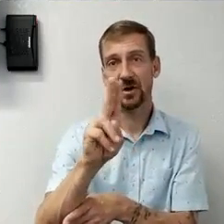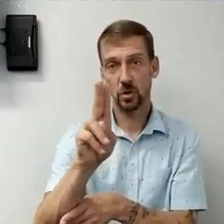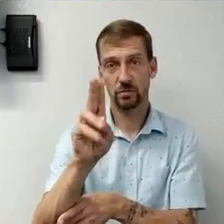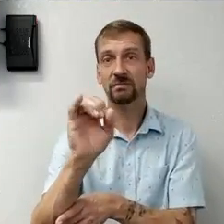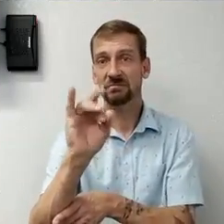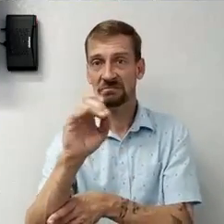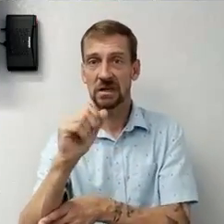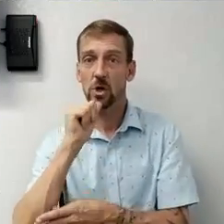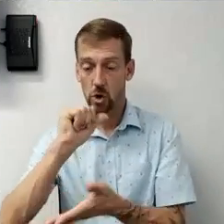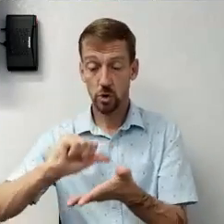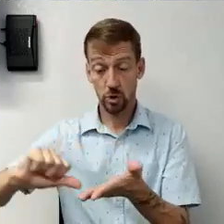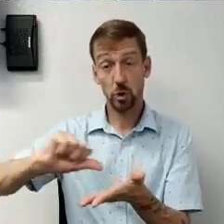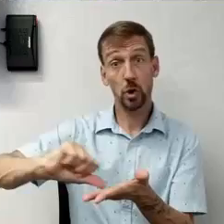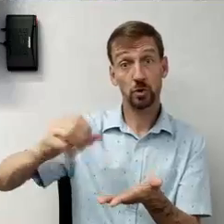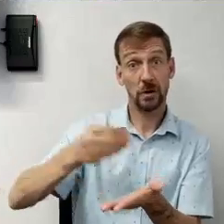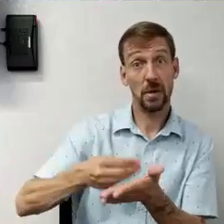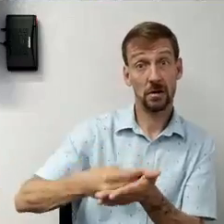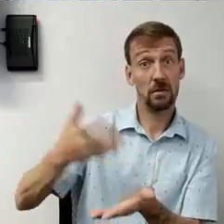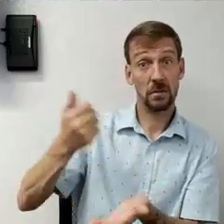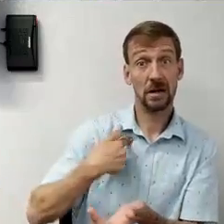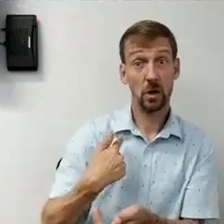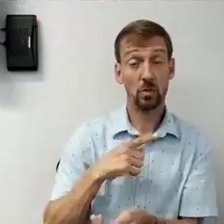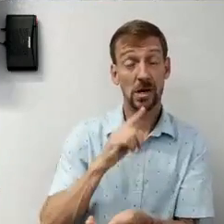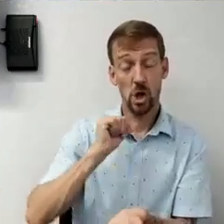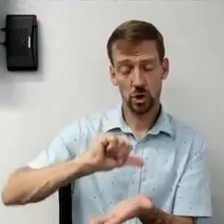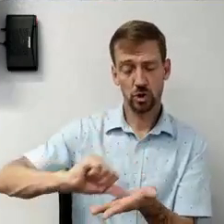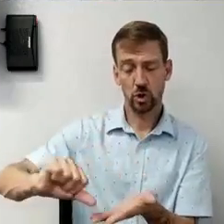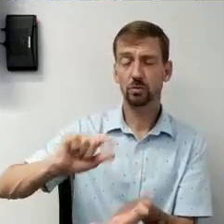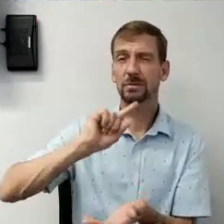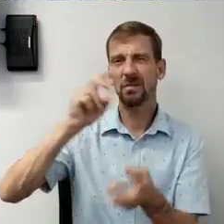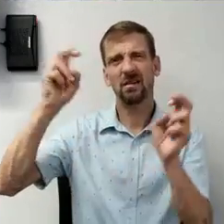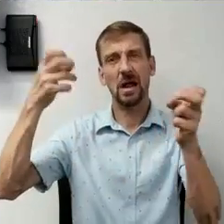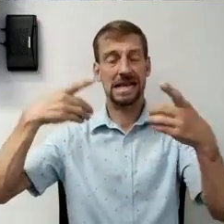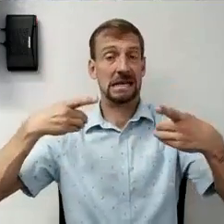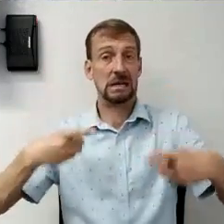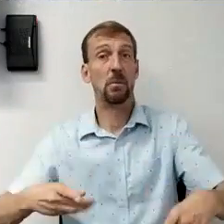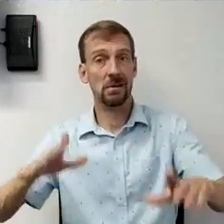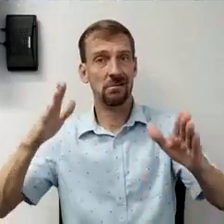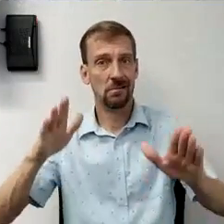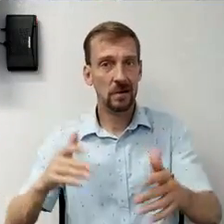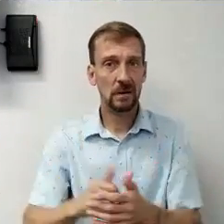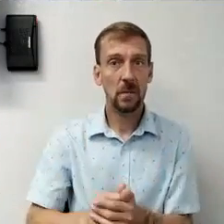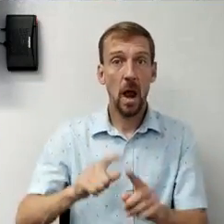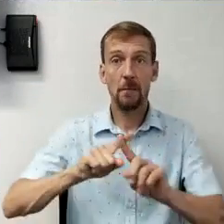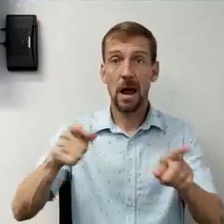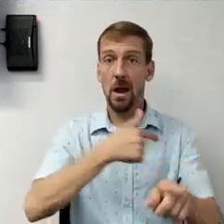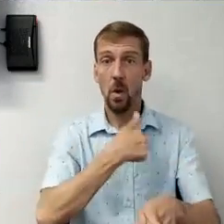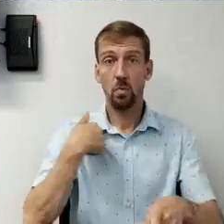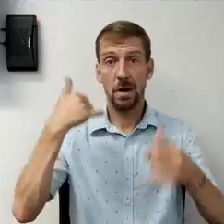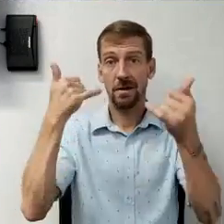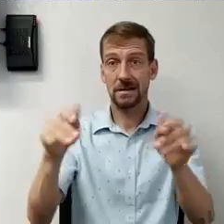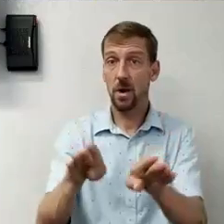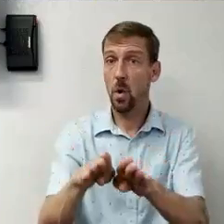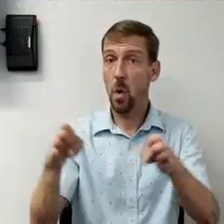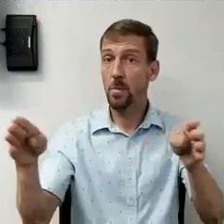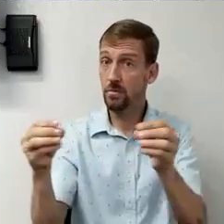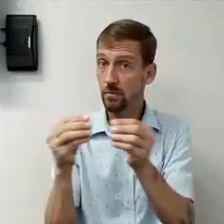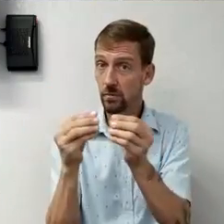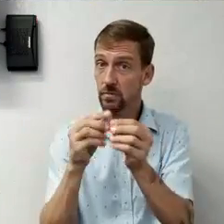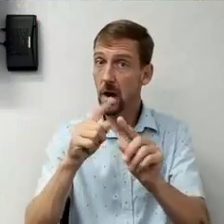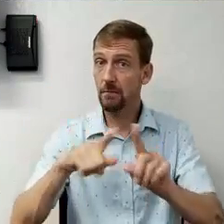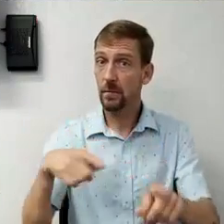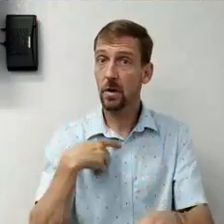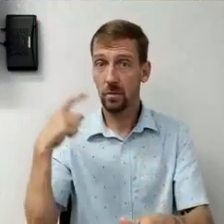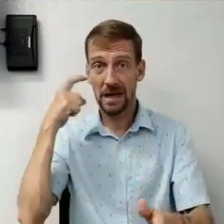surgery is still kind of, depressed a little bit intentionally, right, but we are kind of opening that back up. But we also saw some